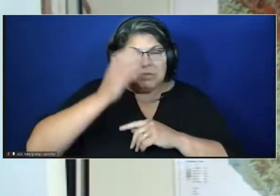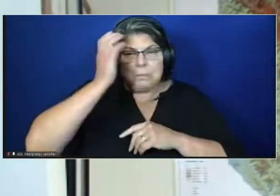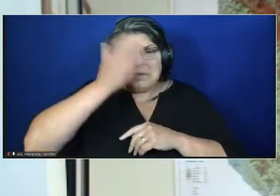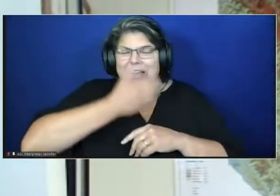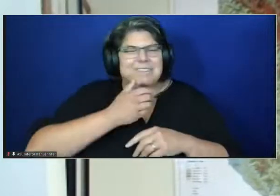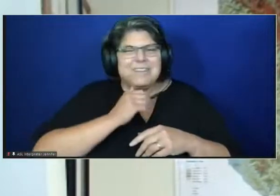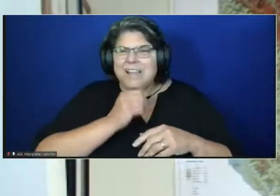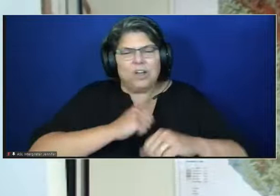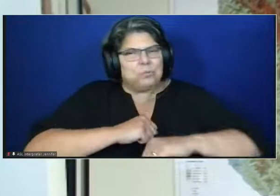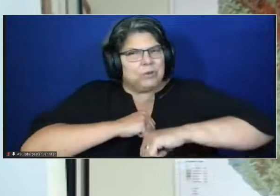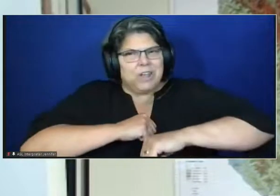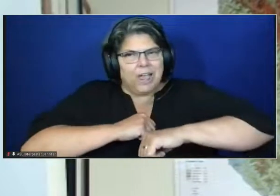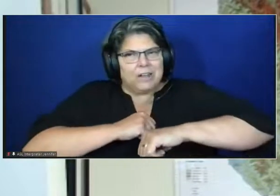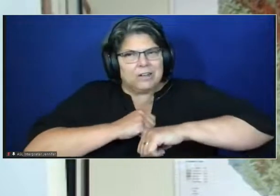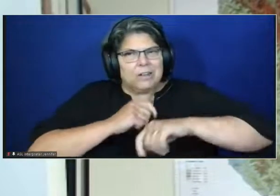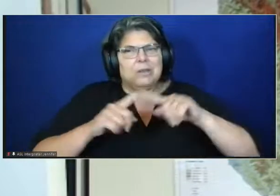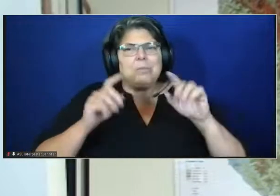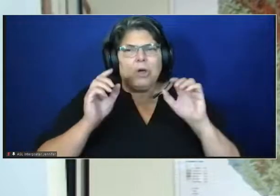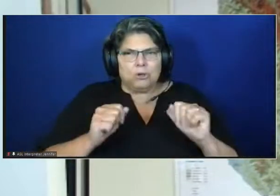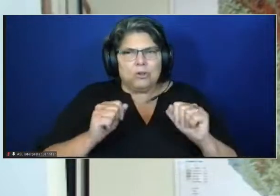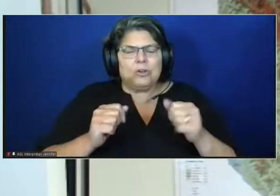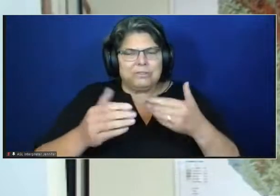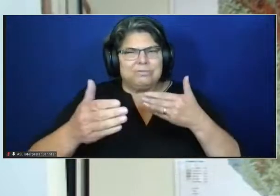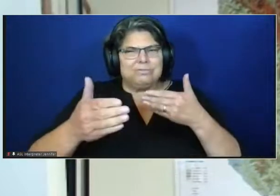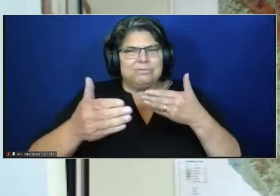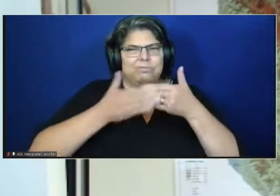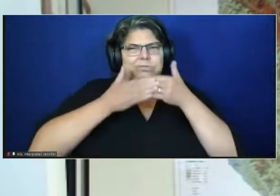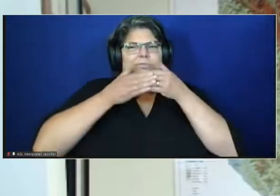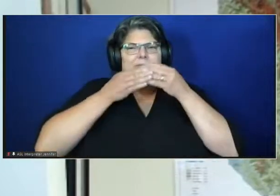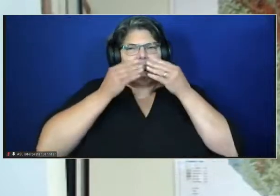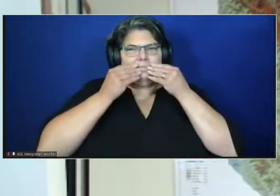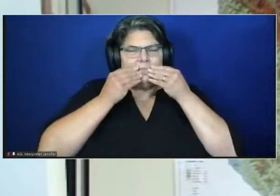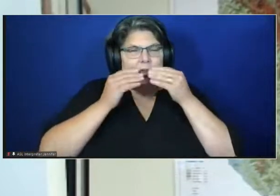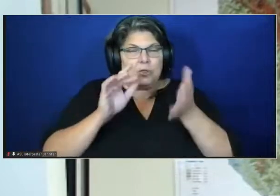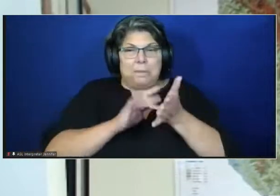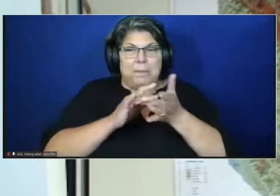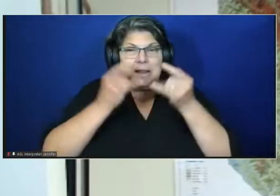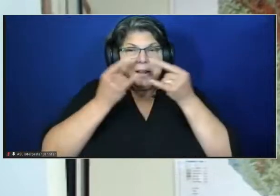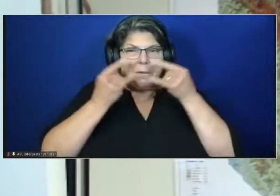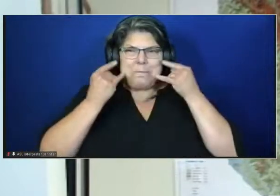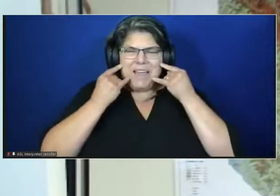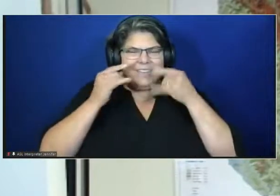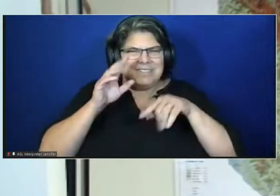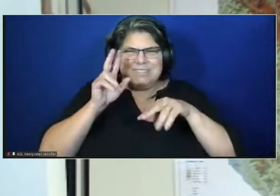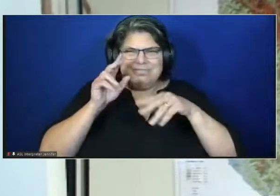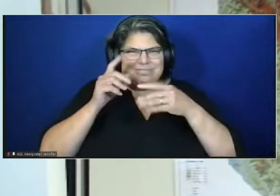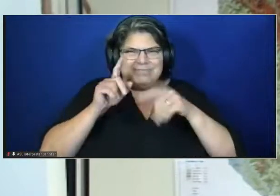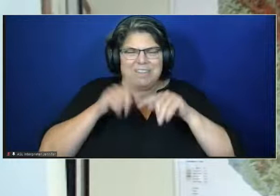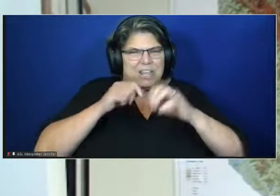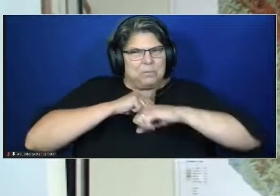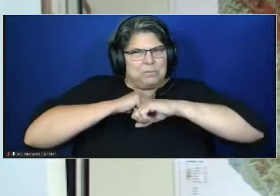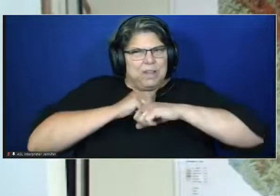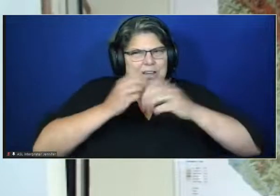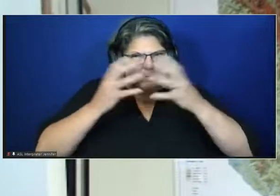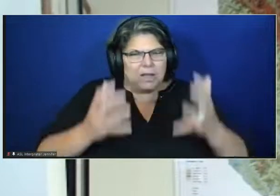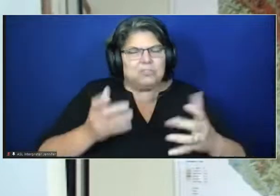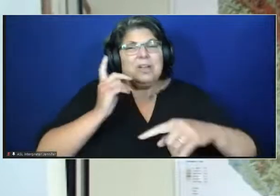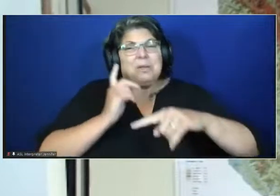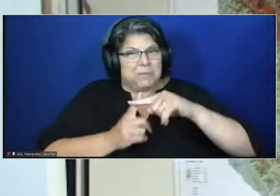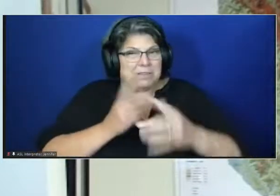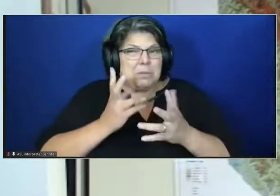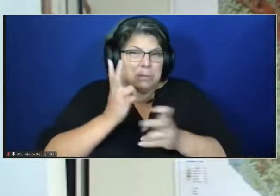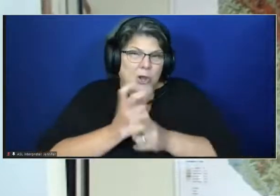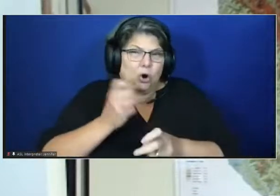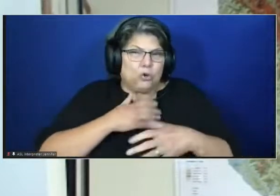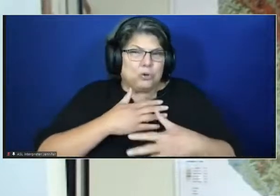but it could compress or distort the medical mask, and it could also pose a hazard in terms of breathing,